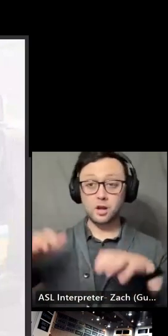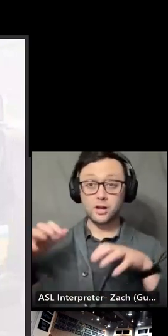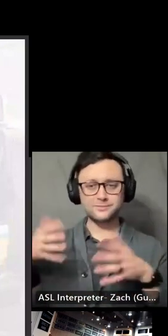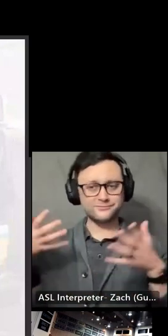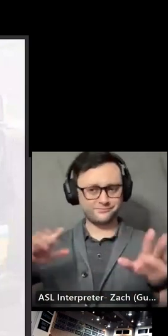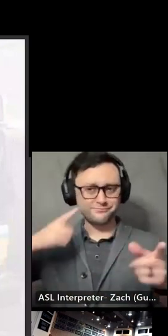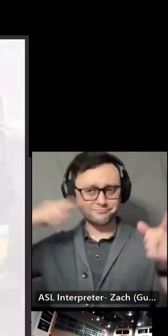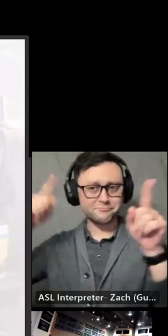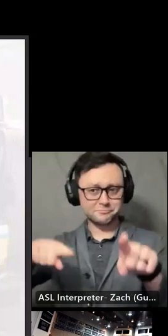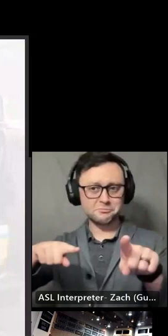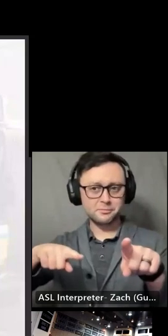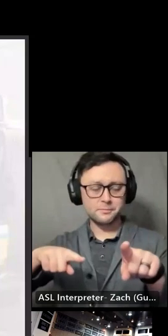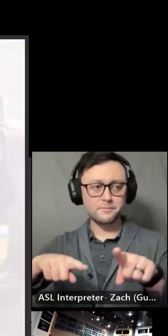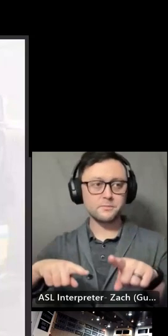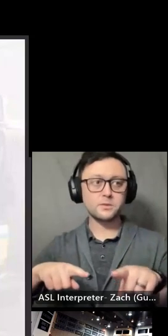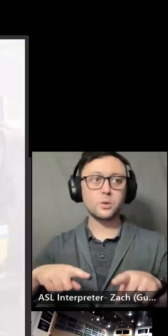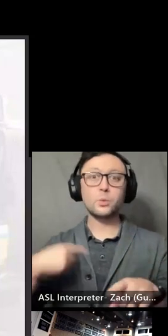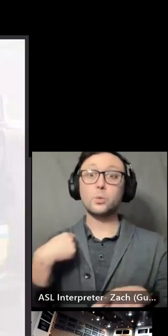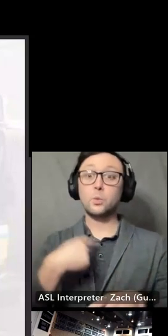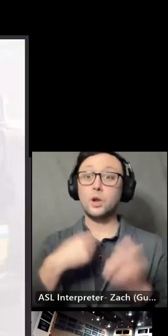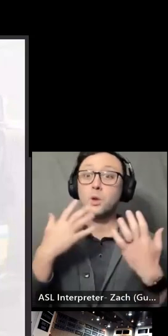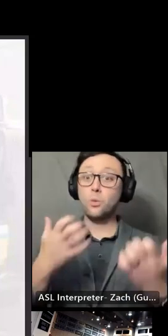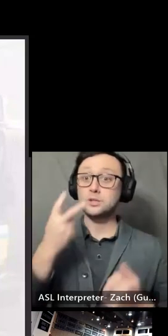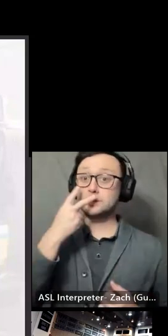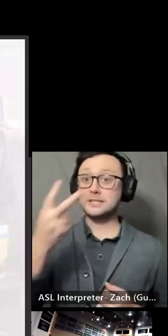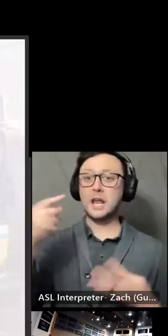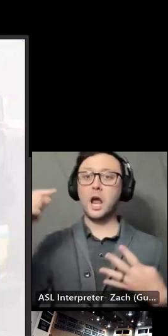agree on what we would like to see.